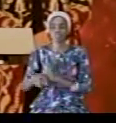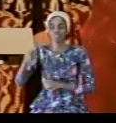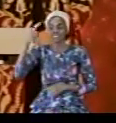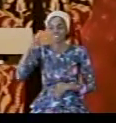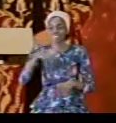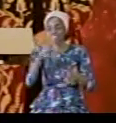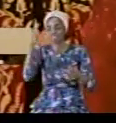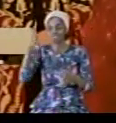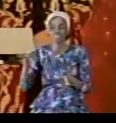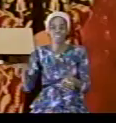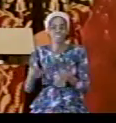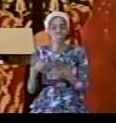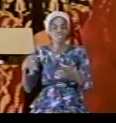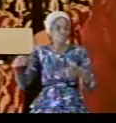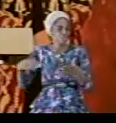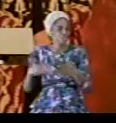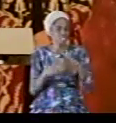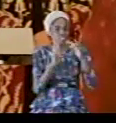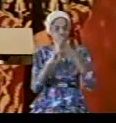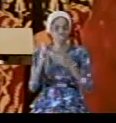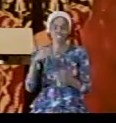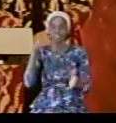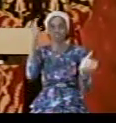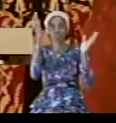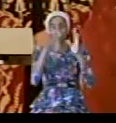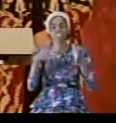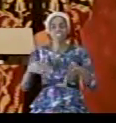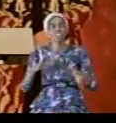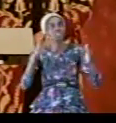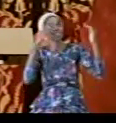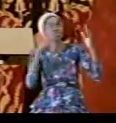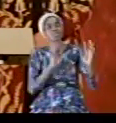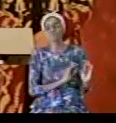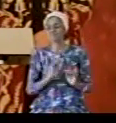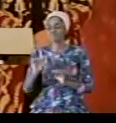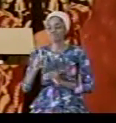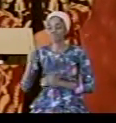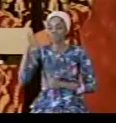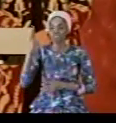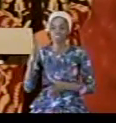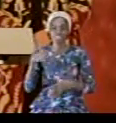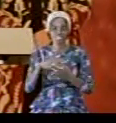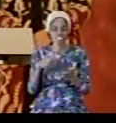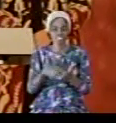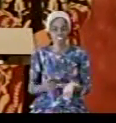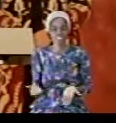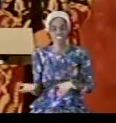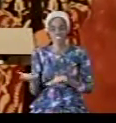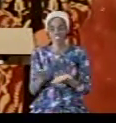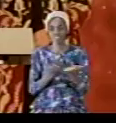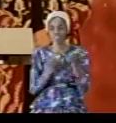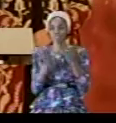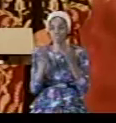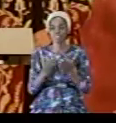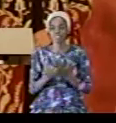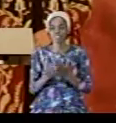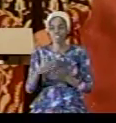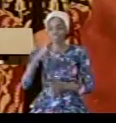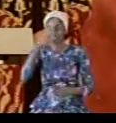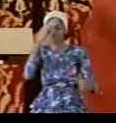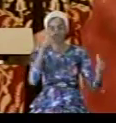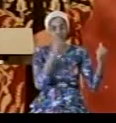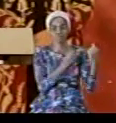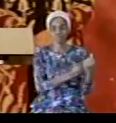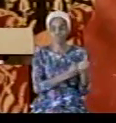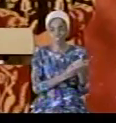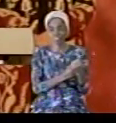enter into his presence. Let us expect a move of God in this service. Thank you,